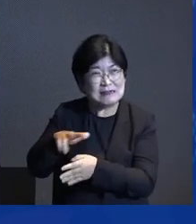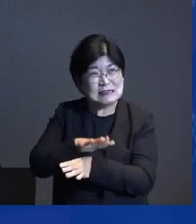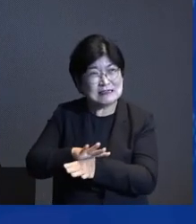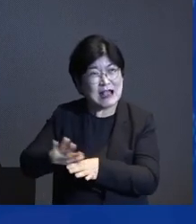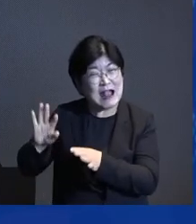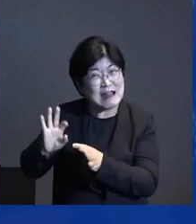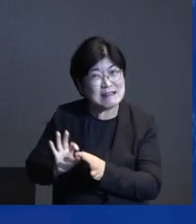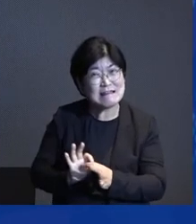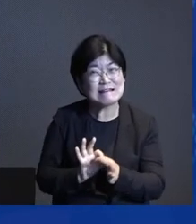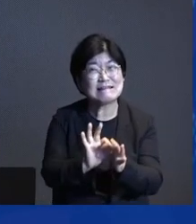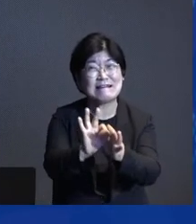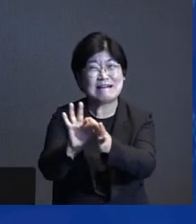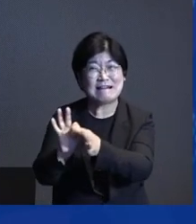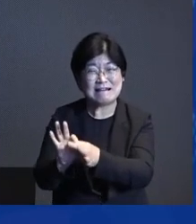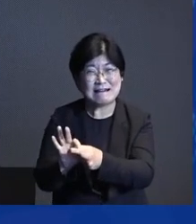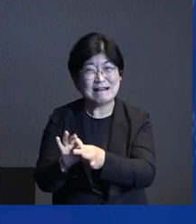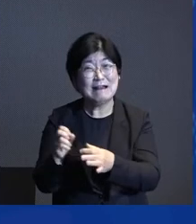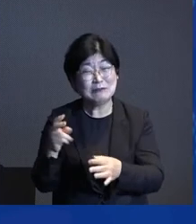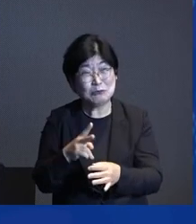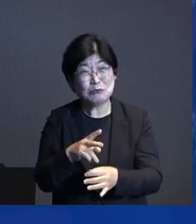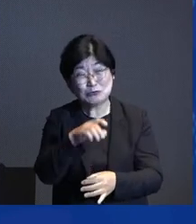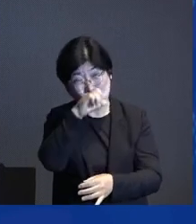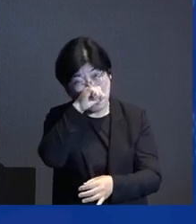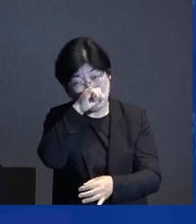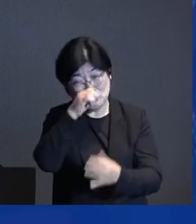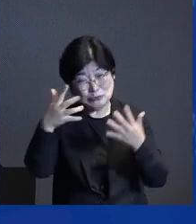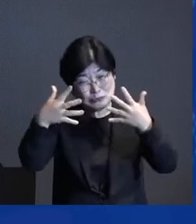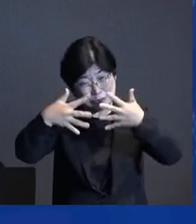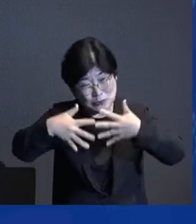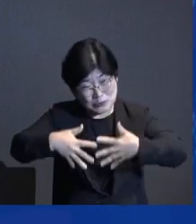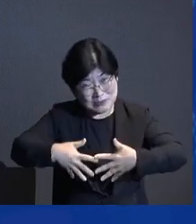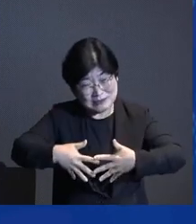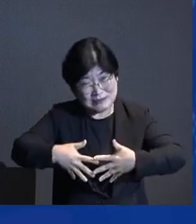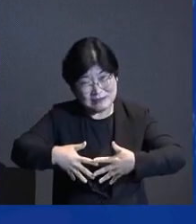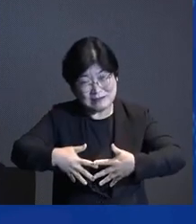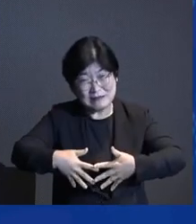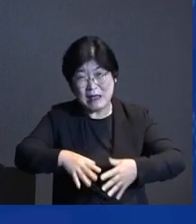for older people to enjoy their life and